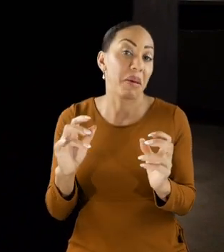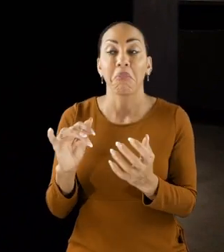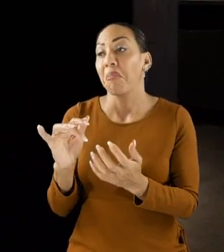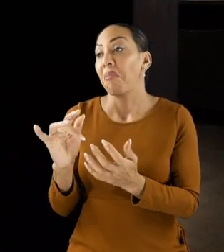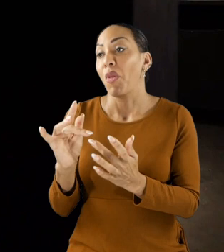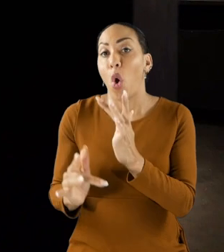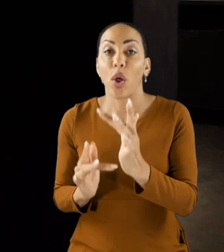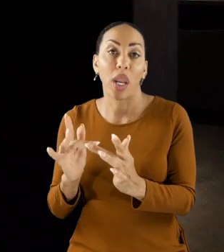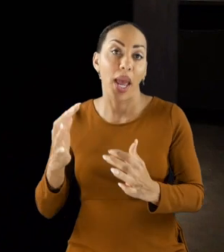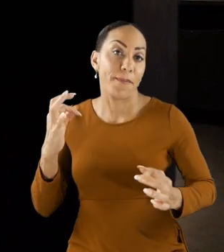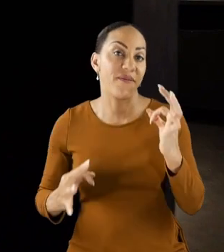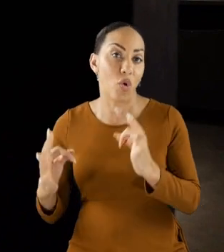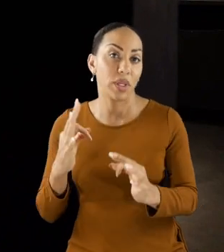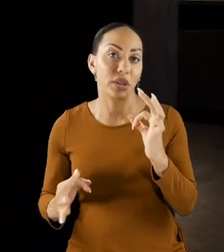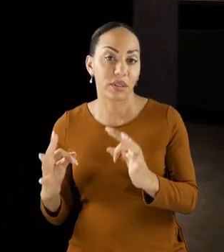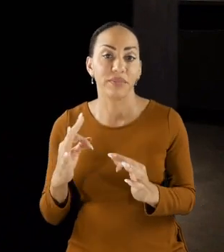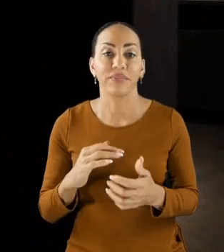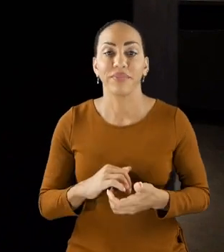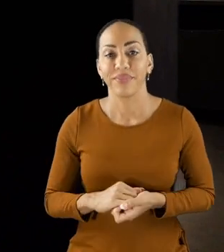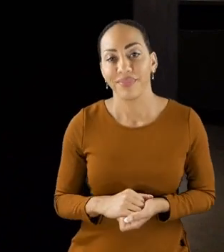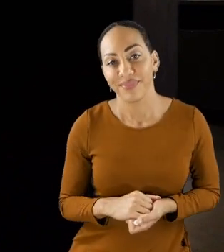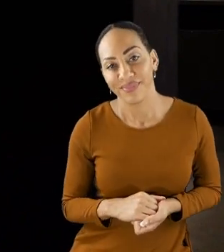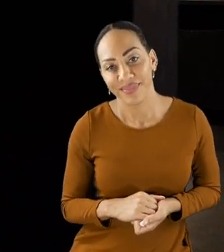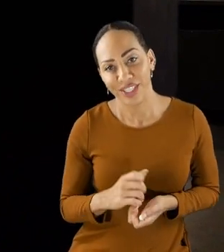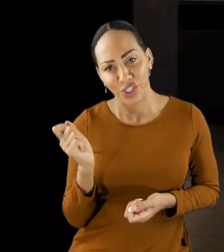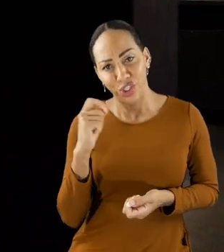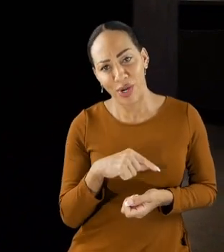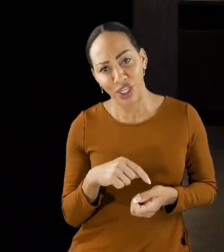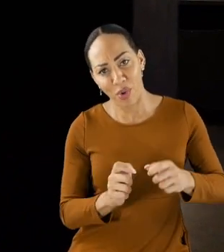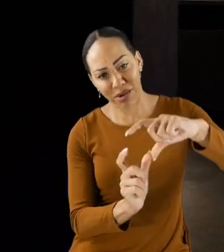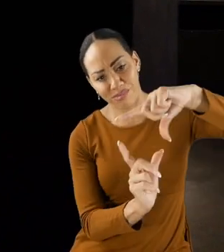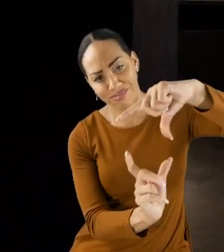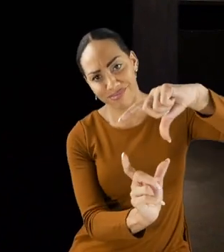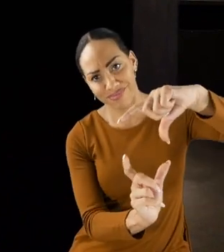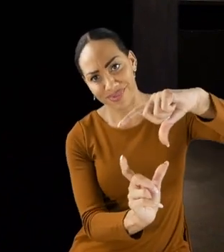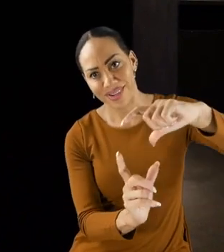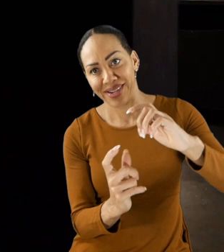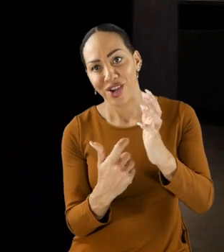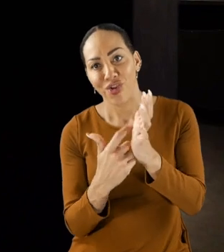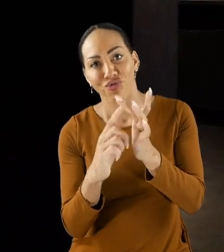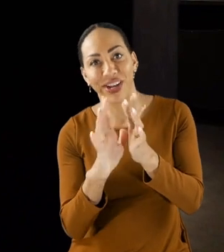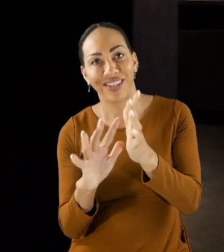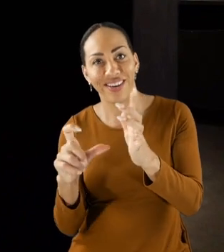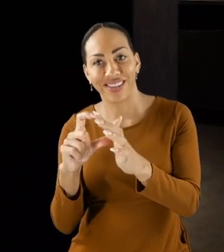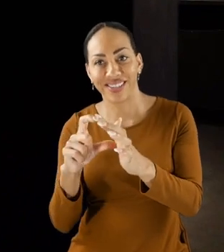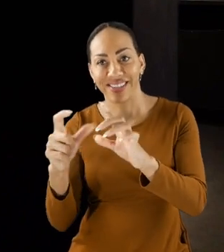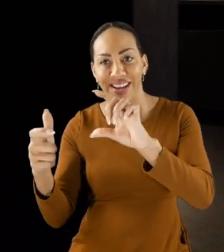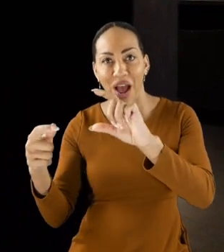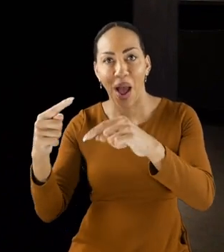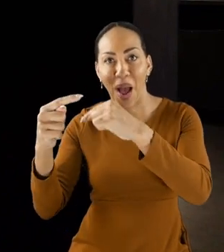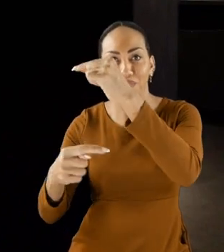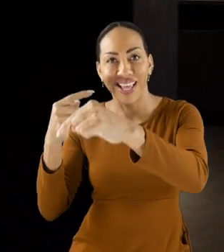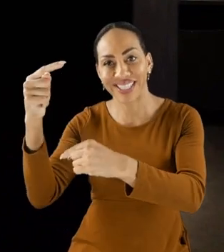composited performance as well online, perhaps. So there we are. We're all in the picture. There's that one, that's funny one of us there, and